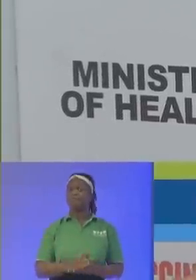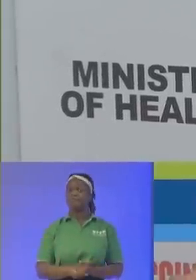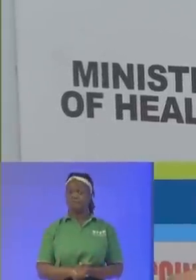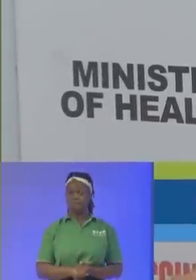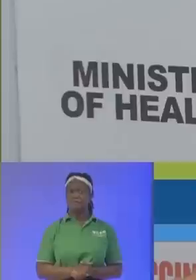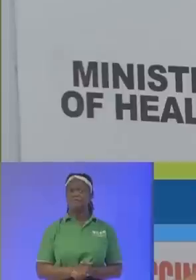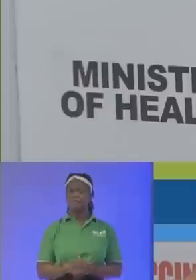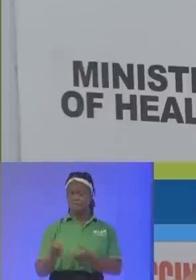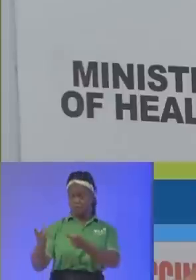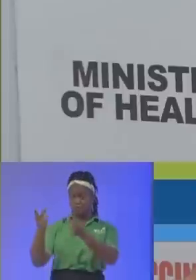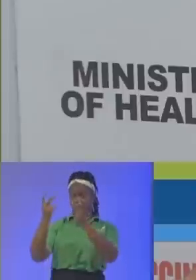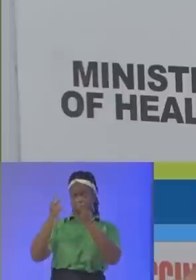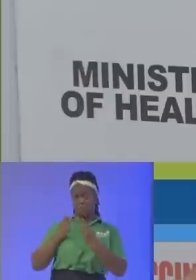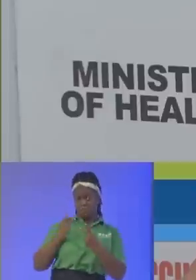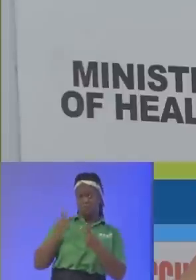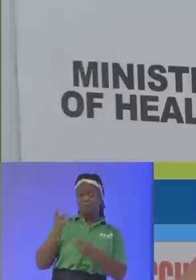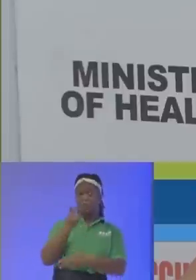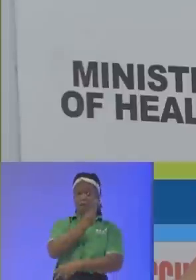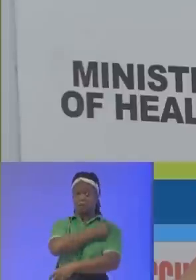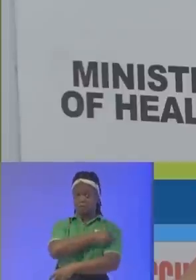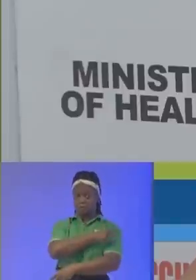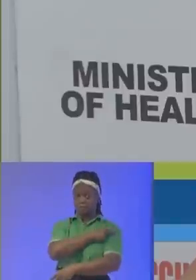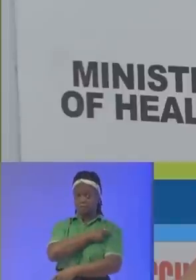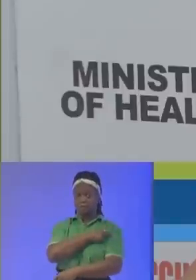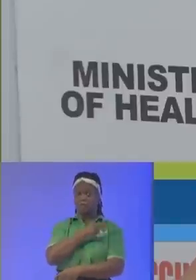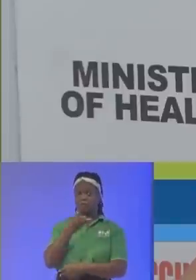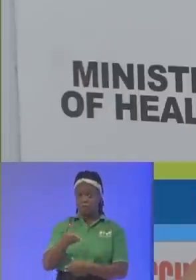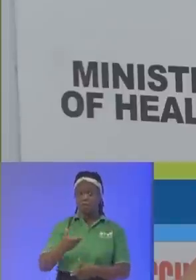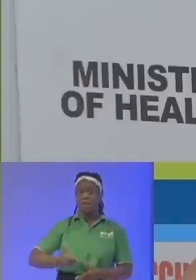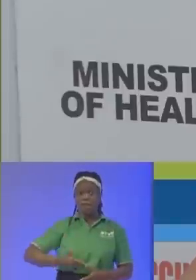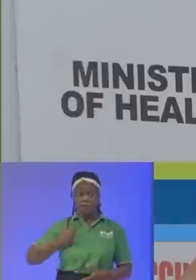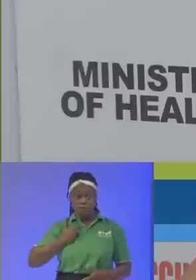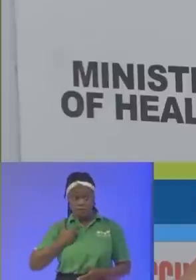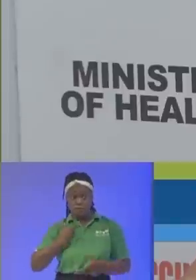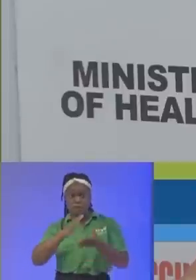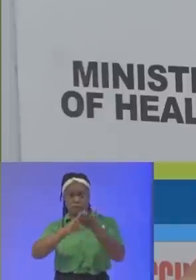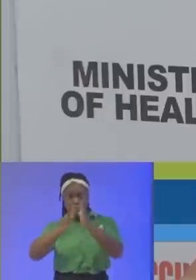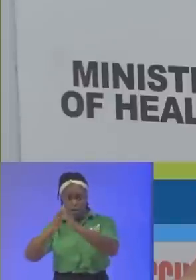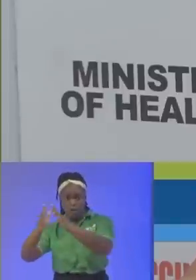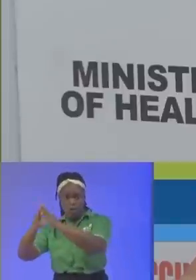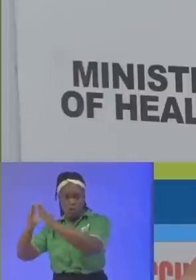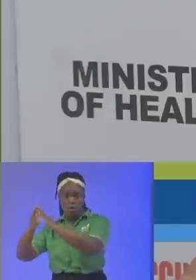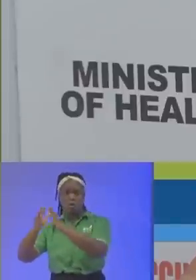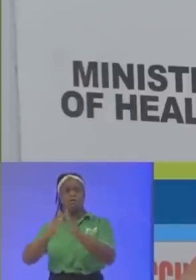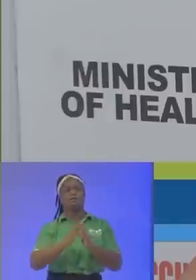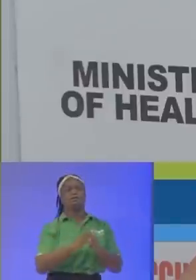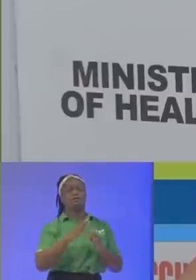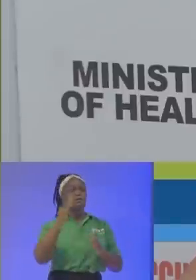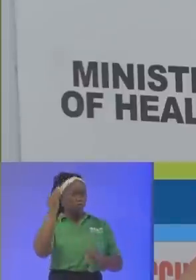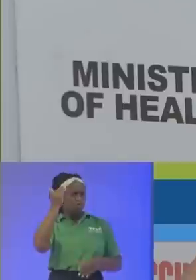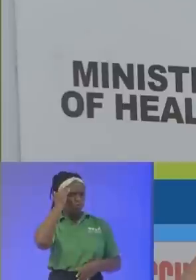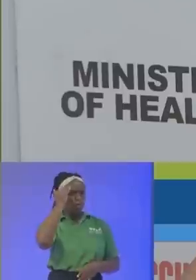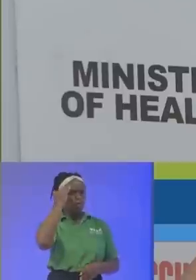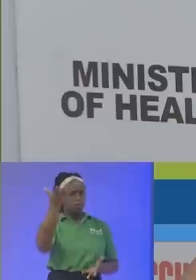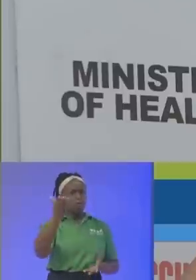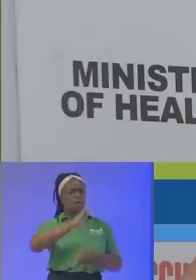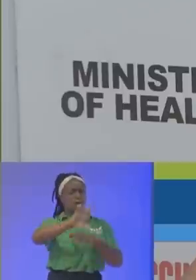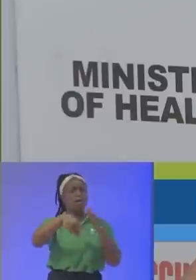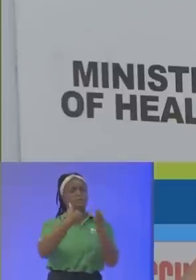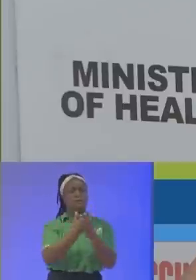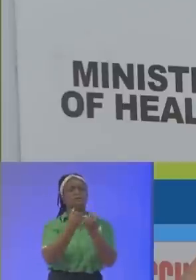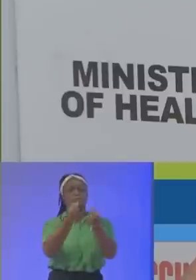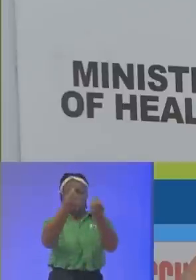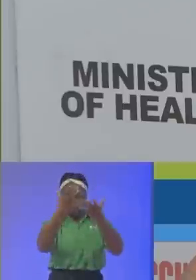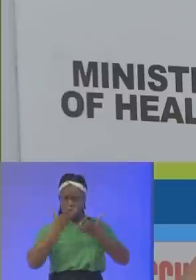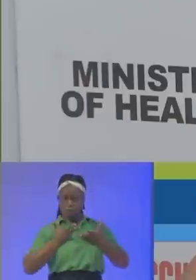link with community, so we get all information of births of babies, whether they are nationals or non-nationals.